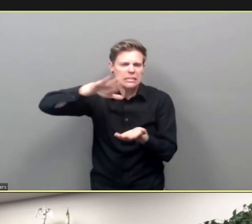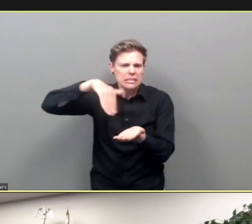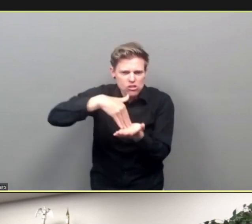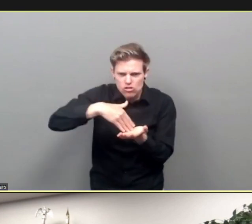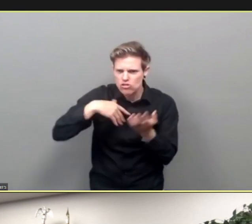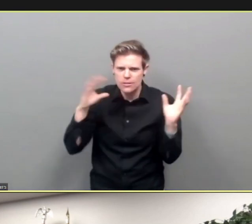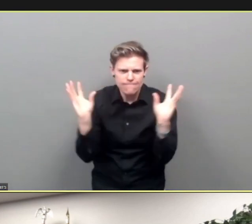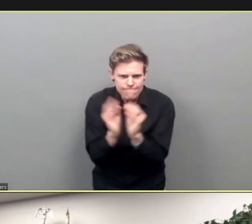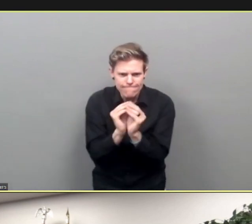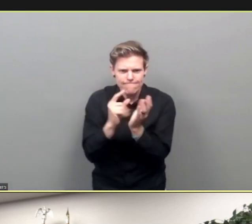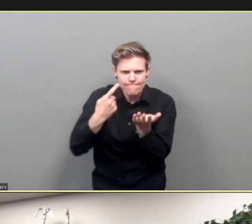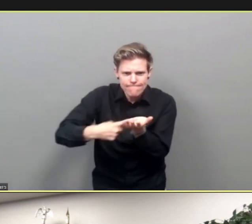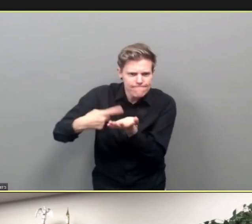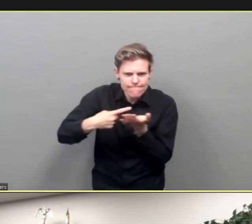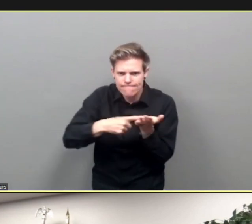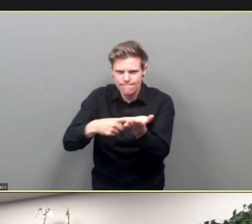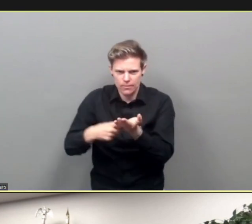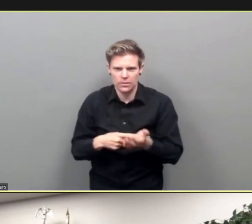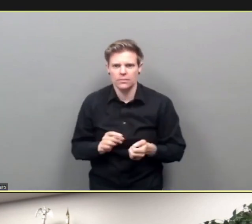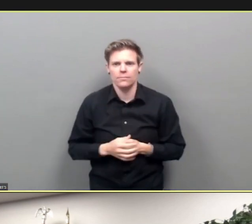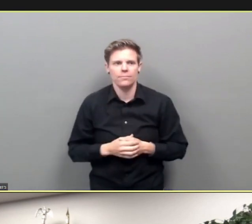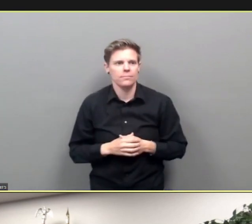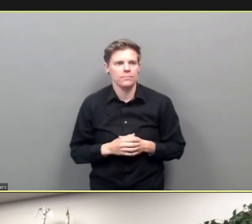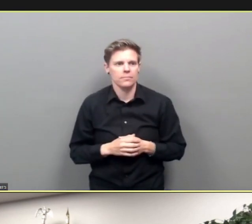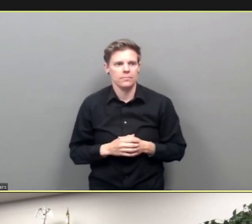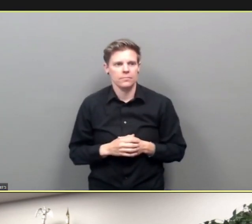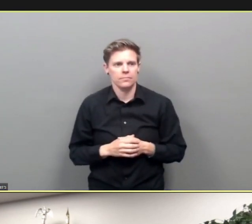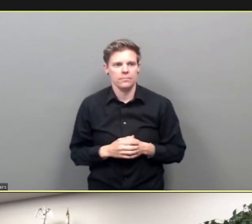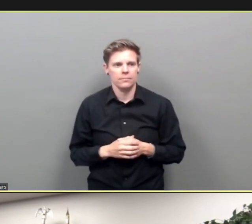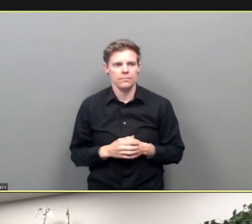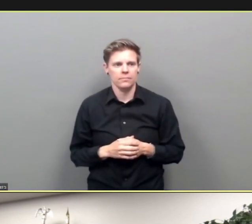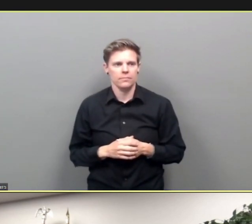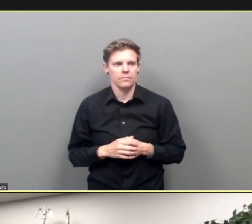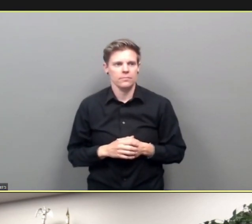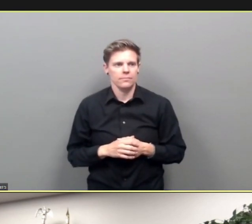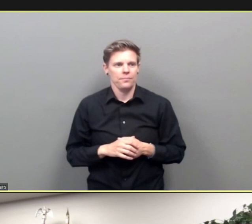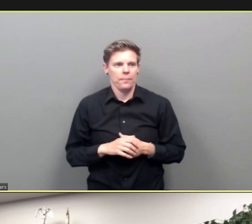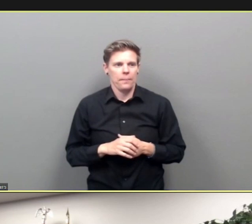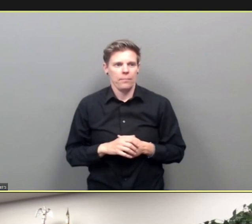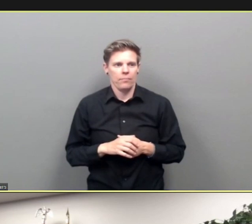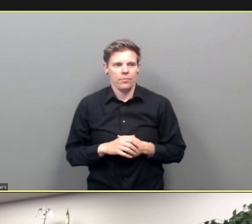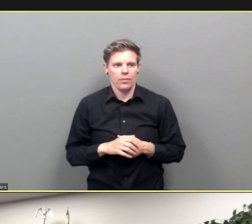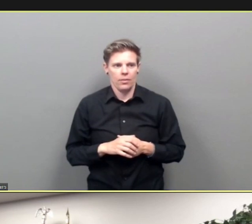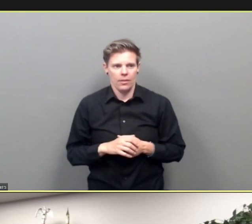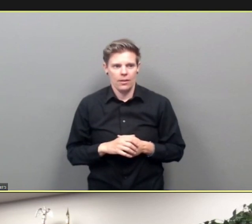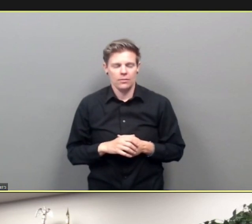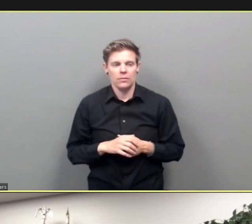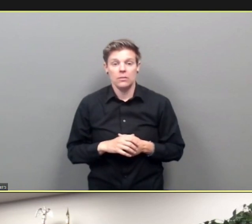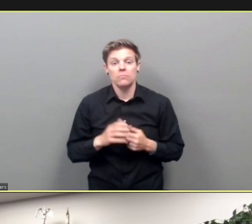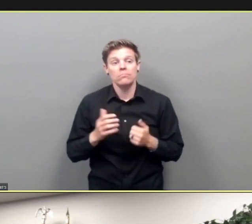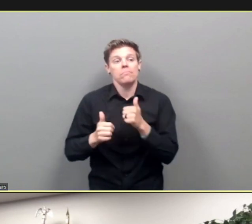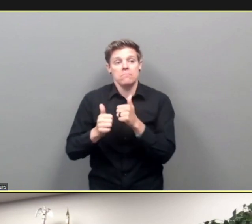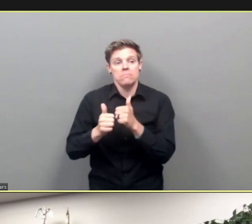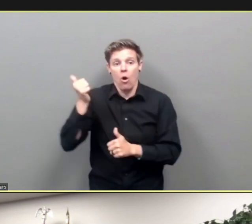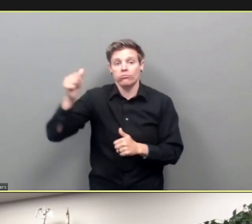the wait for transfers from rural hospitals to Albuquerque has